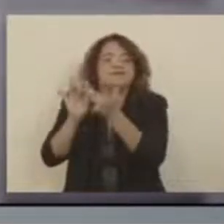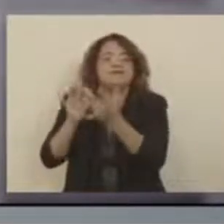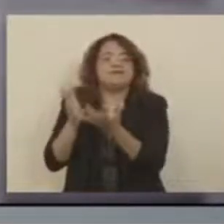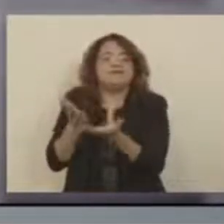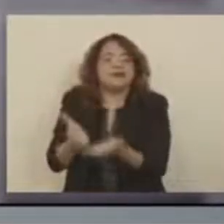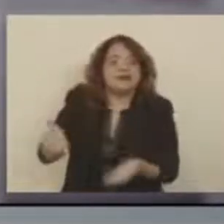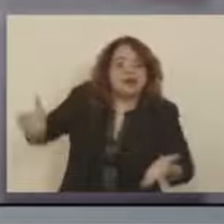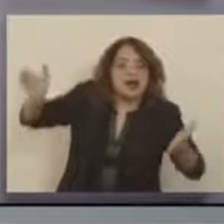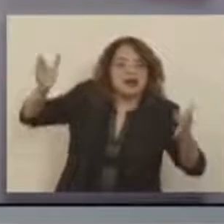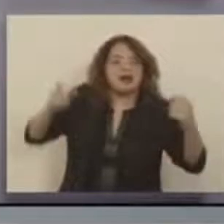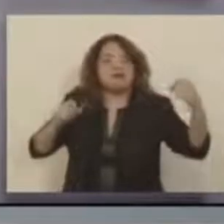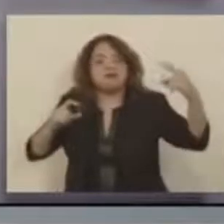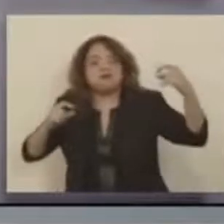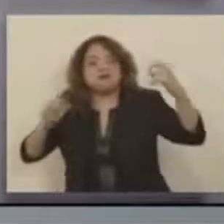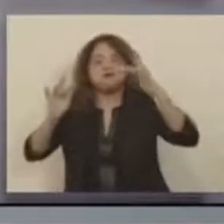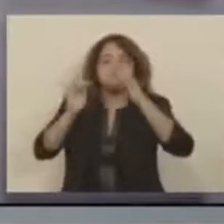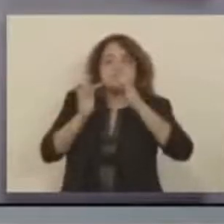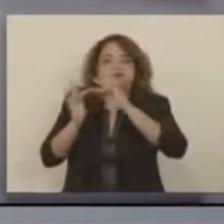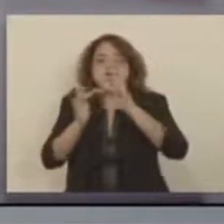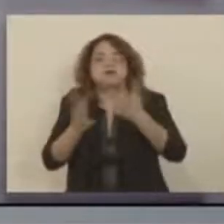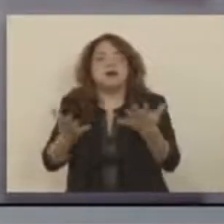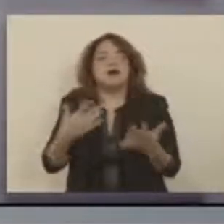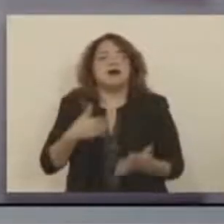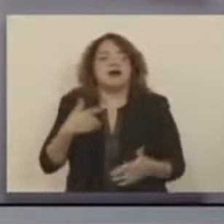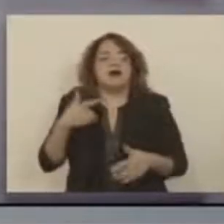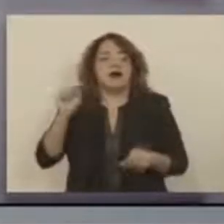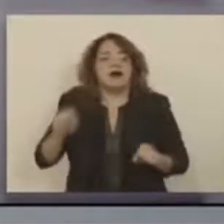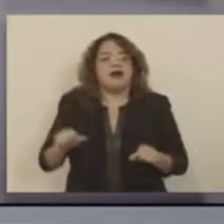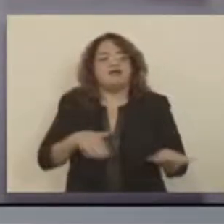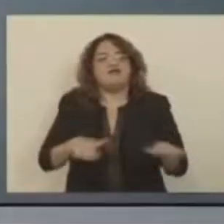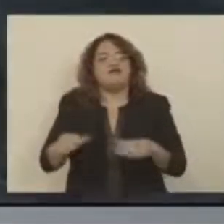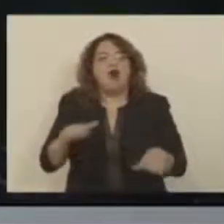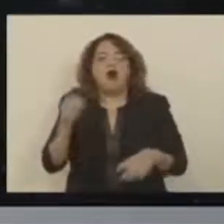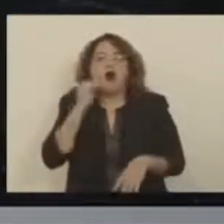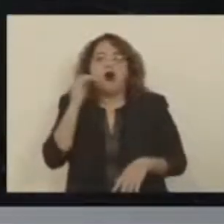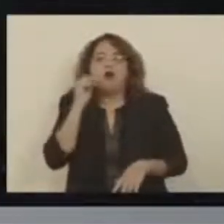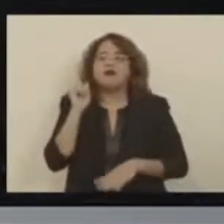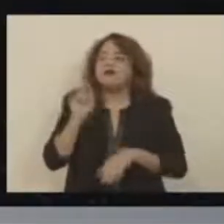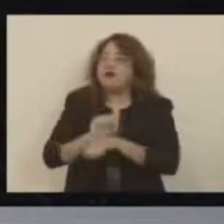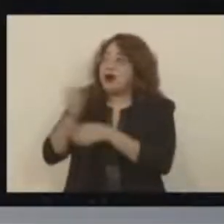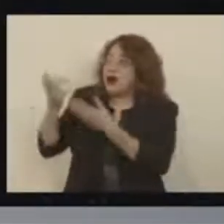job where I'm going to be able to walk home every day with a smile on my face.